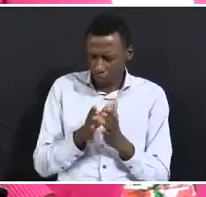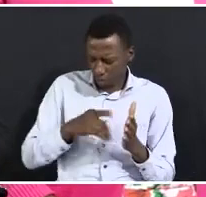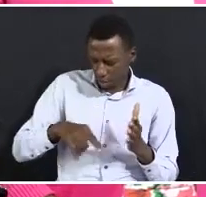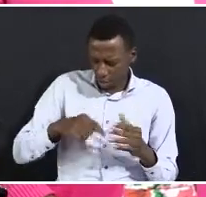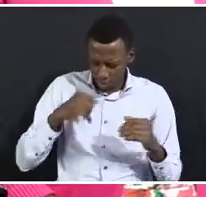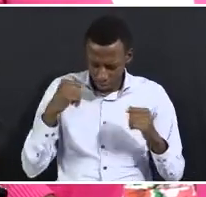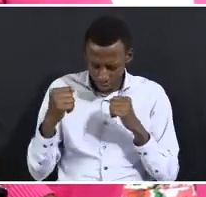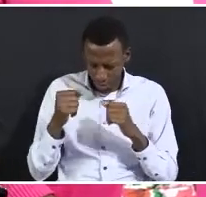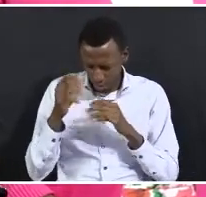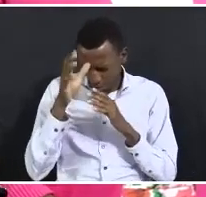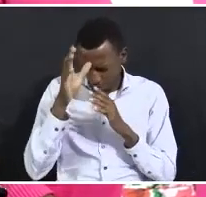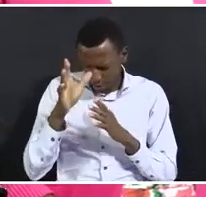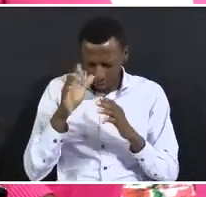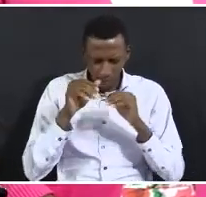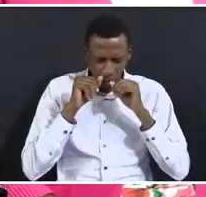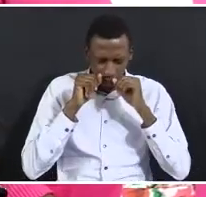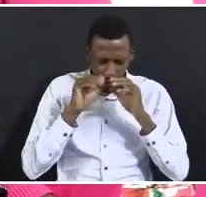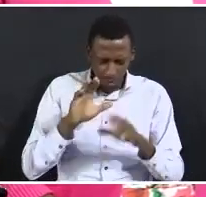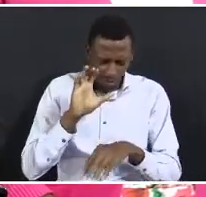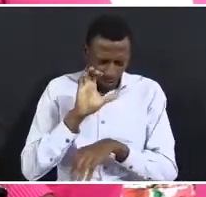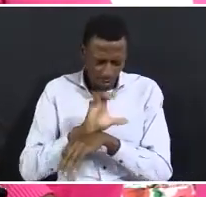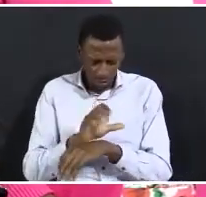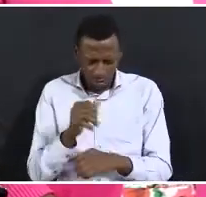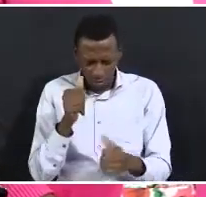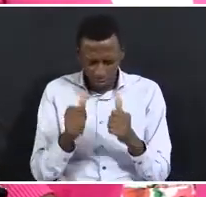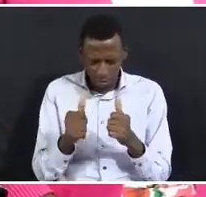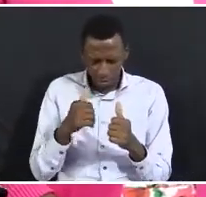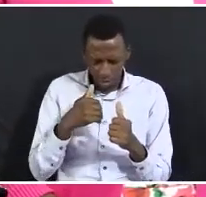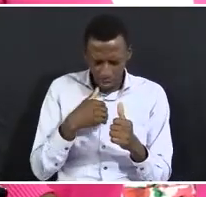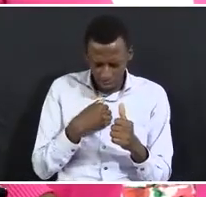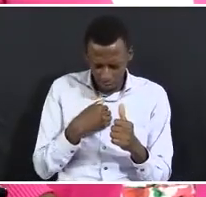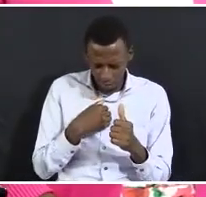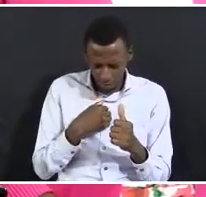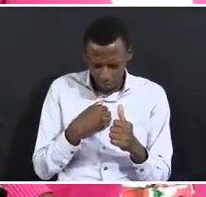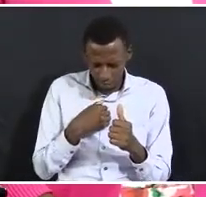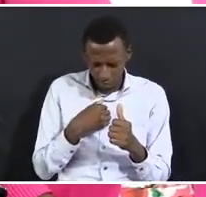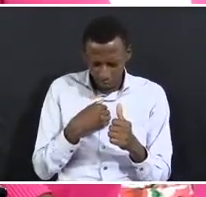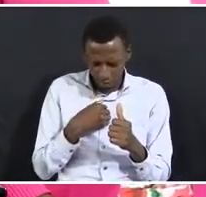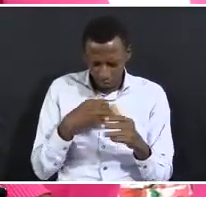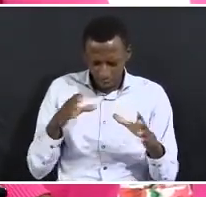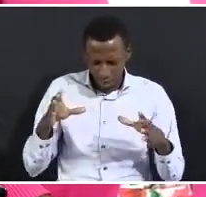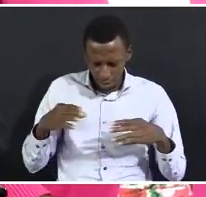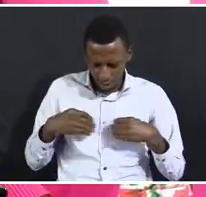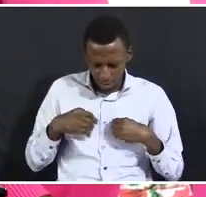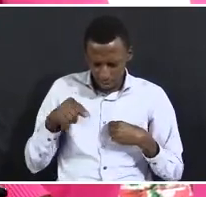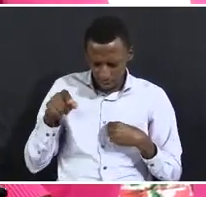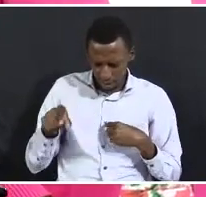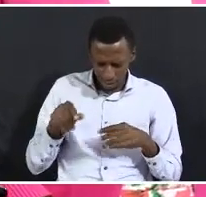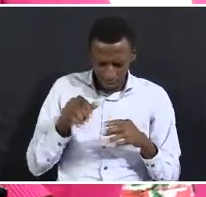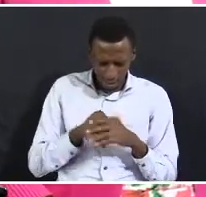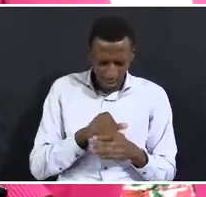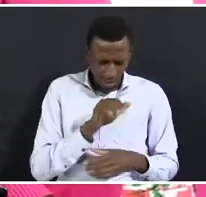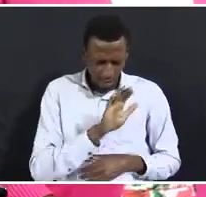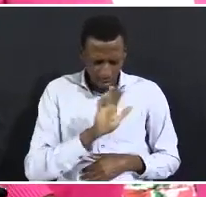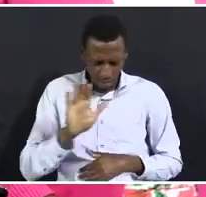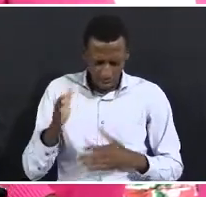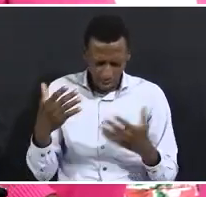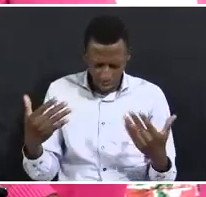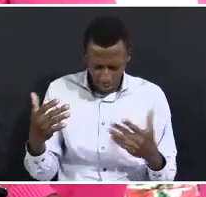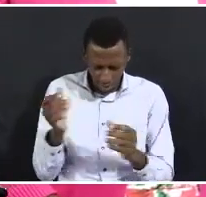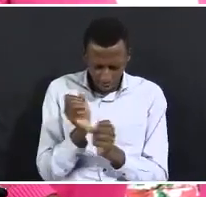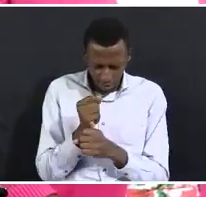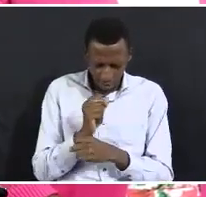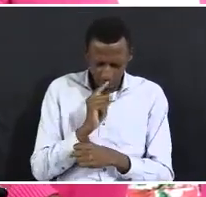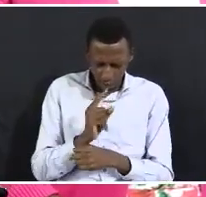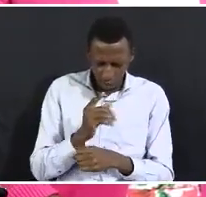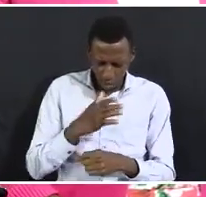Father. Bless the church that has taken also this in their hands to make sure that our children